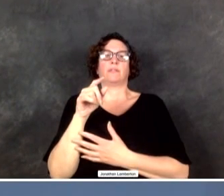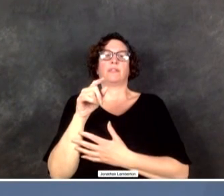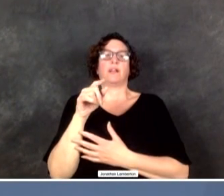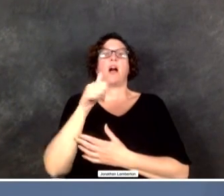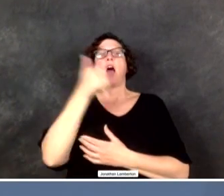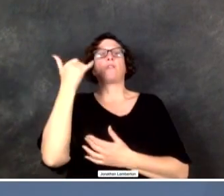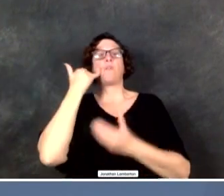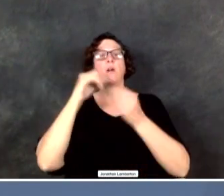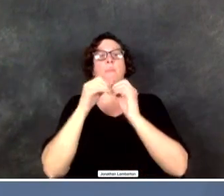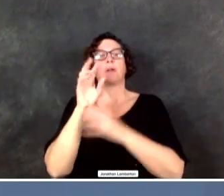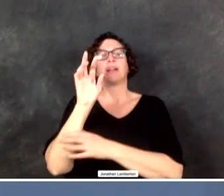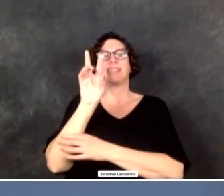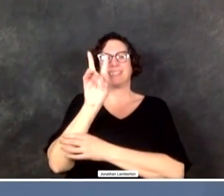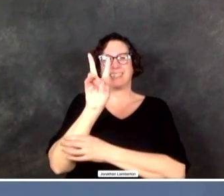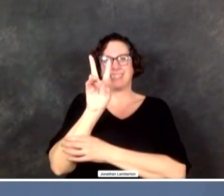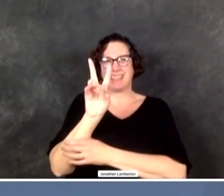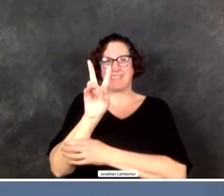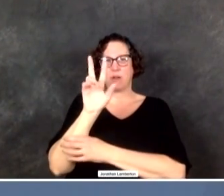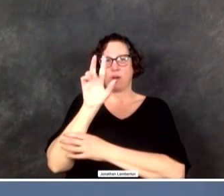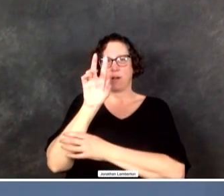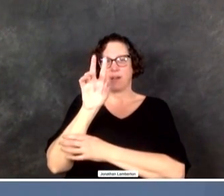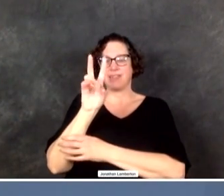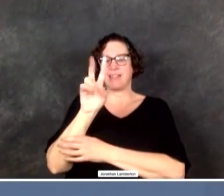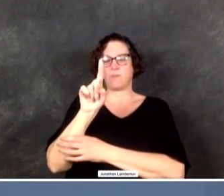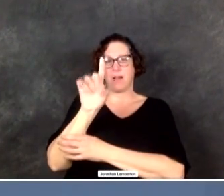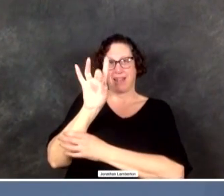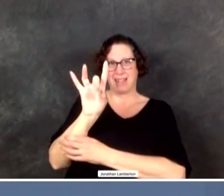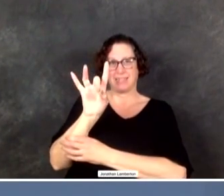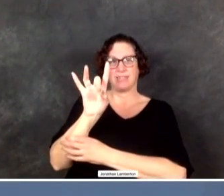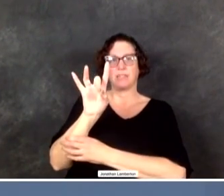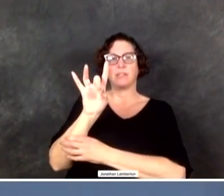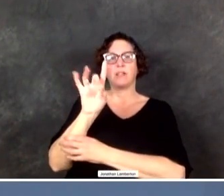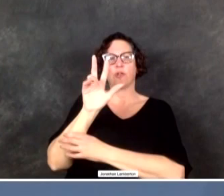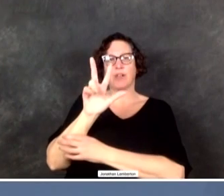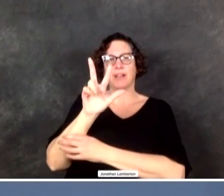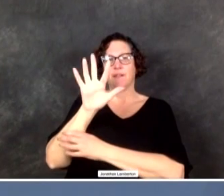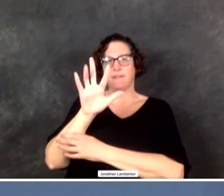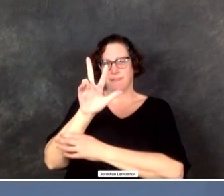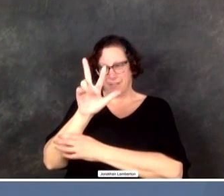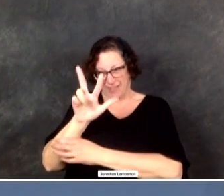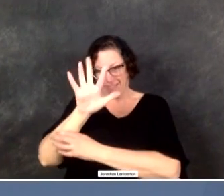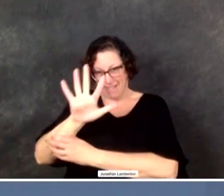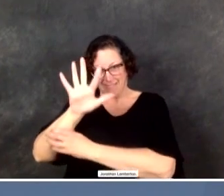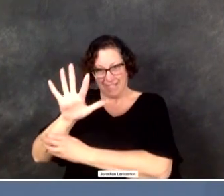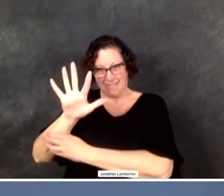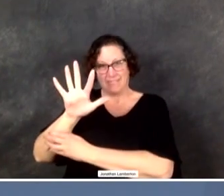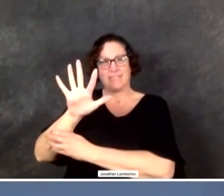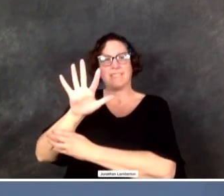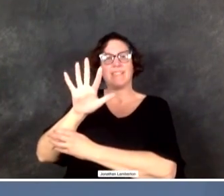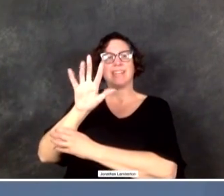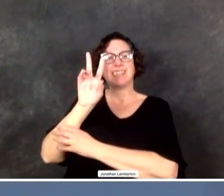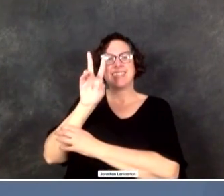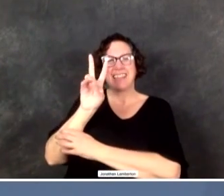718-935-5100. Press the number 5 if you don't have internet. If you do have internet, it's very simple.